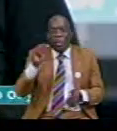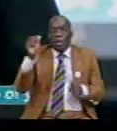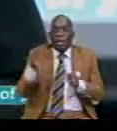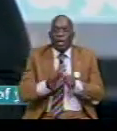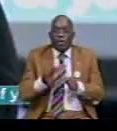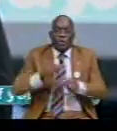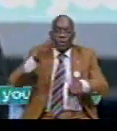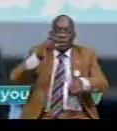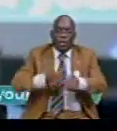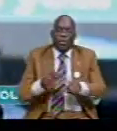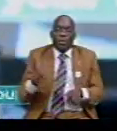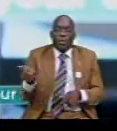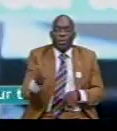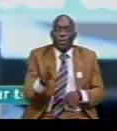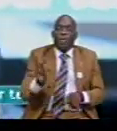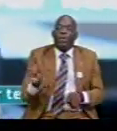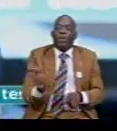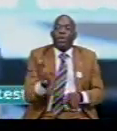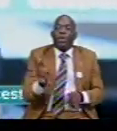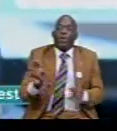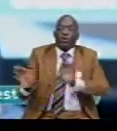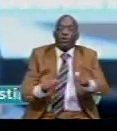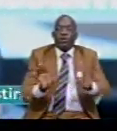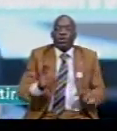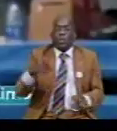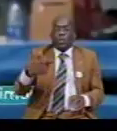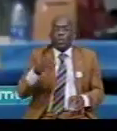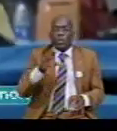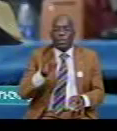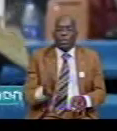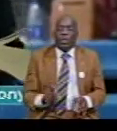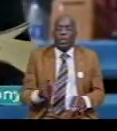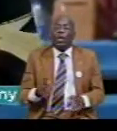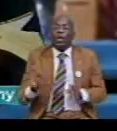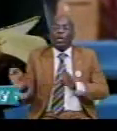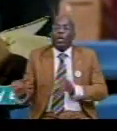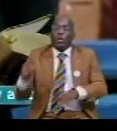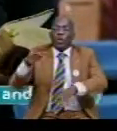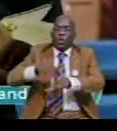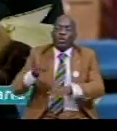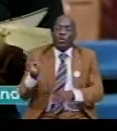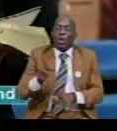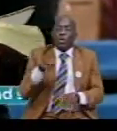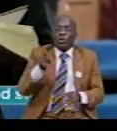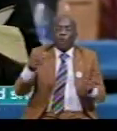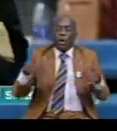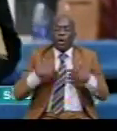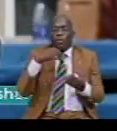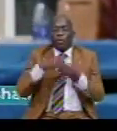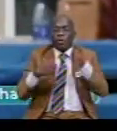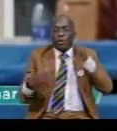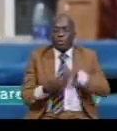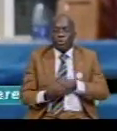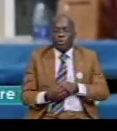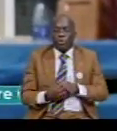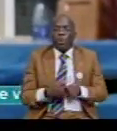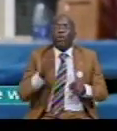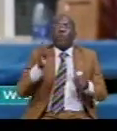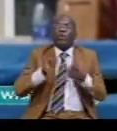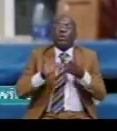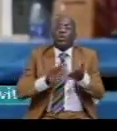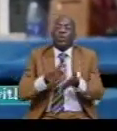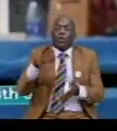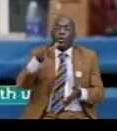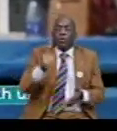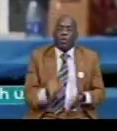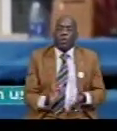GCK mo ma ngbe owo sinu oju ton ba tin ni pe ibi ta ba tin ni pe nija sugbon fun ogun Olorun ninu aye mi